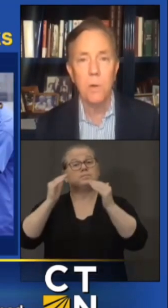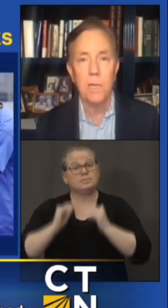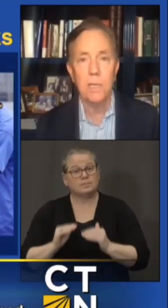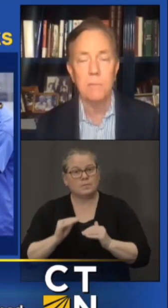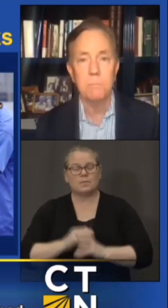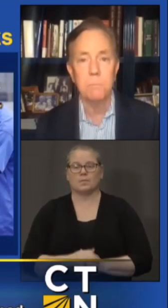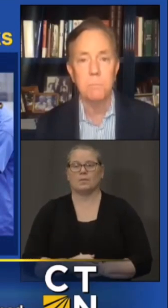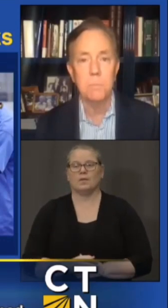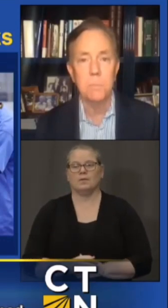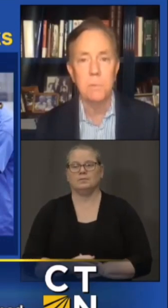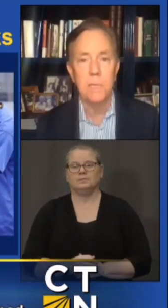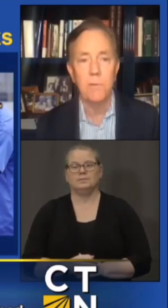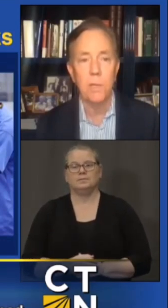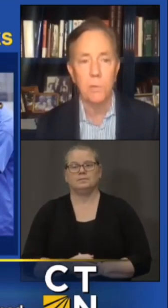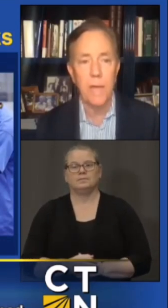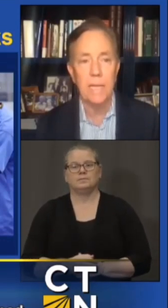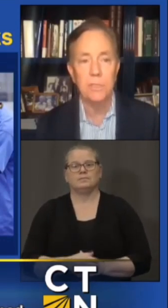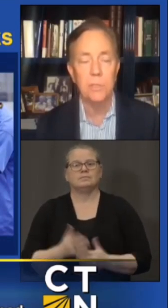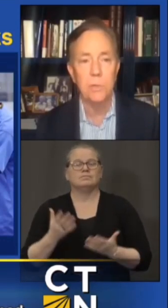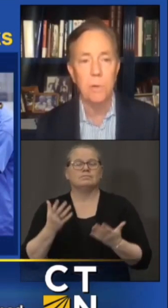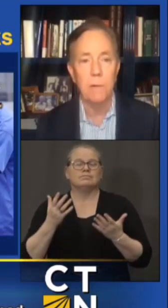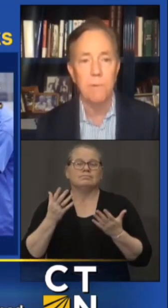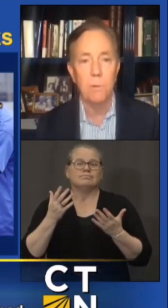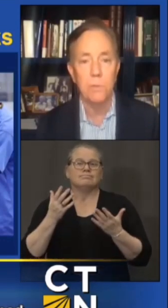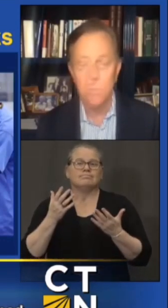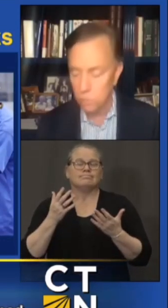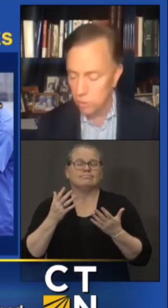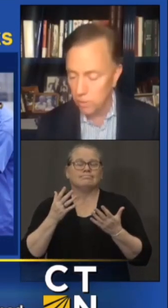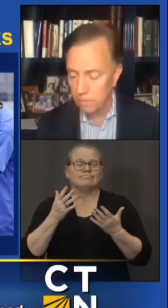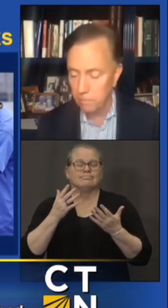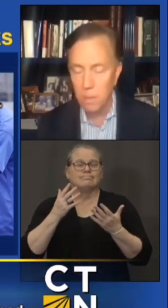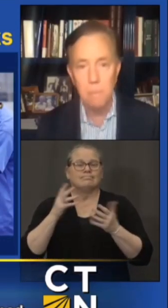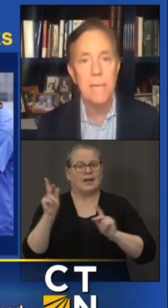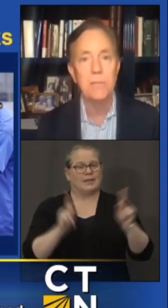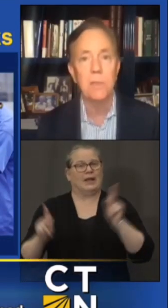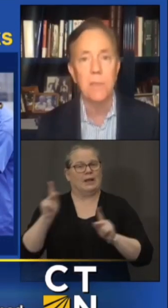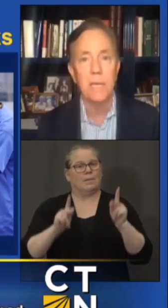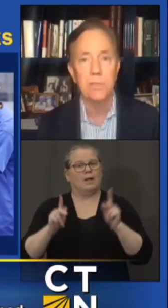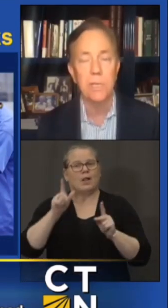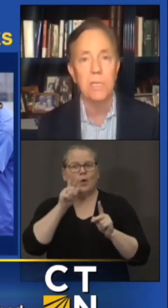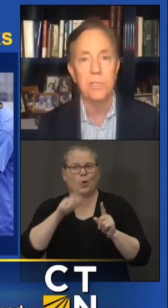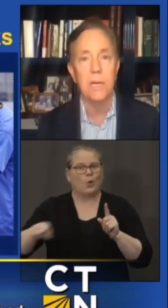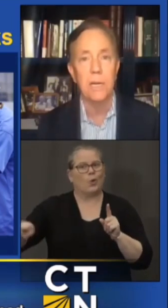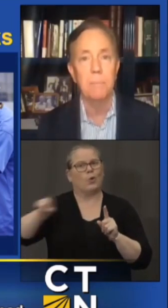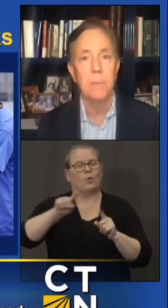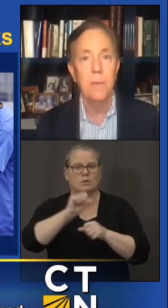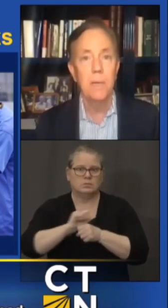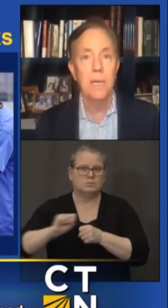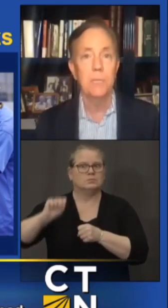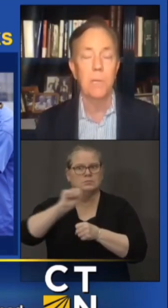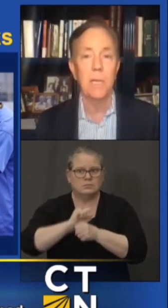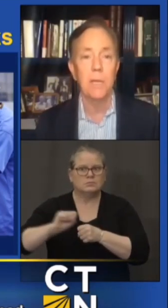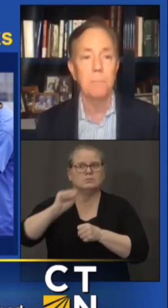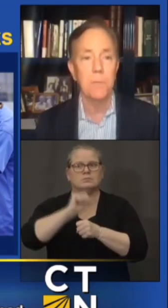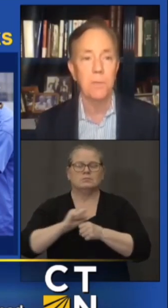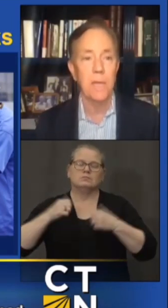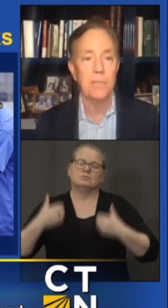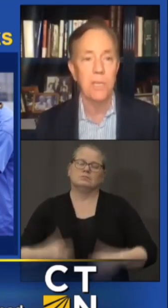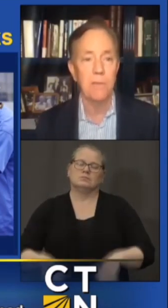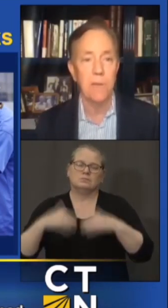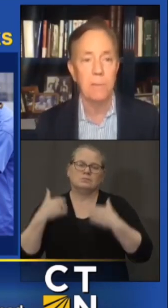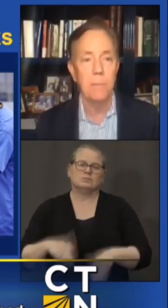just wanted to give a little thanks to folks who are doing amazing things in this time as we lead up